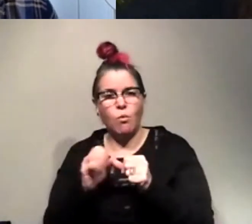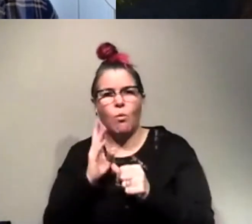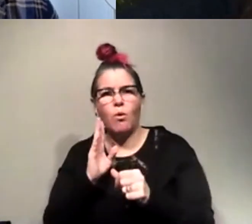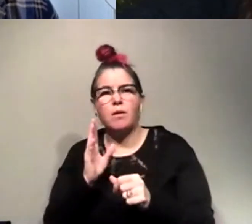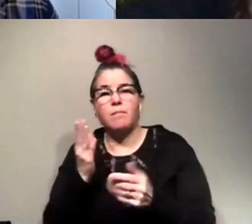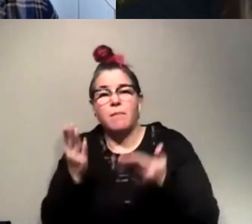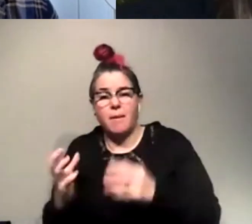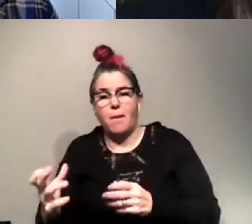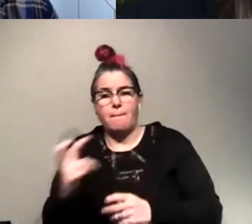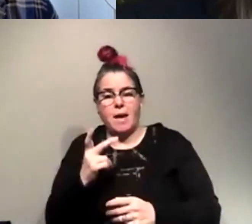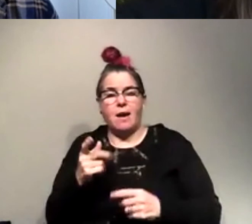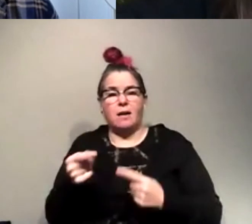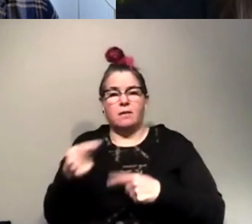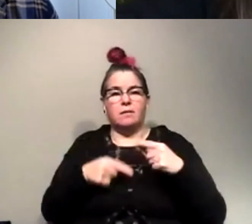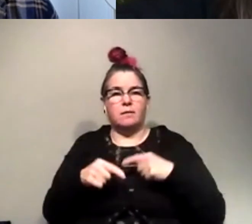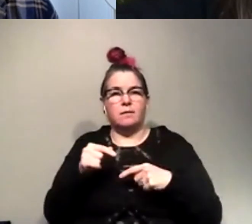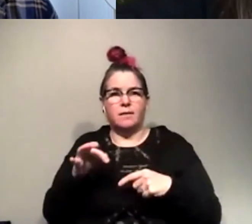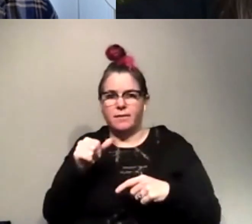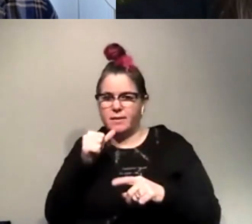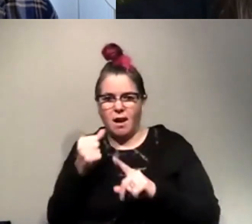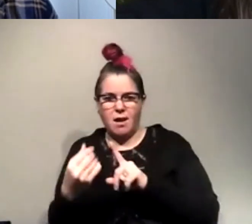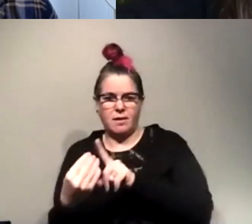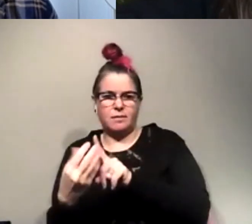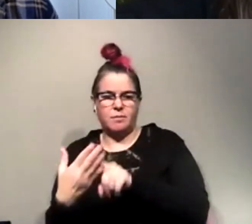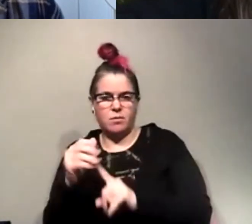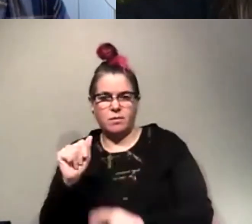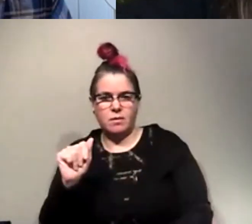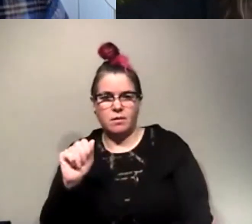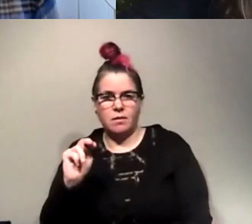used to be if it's no longer exposed to the antibiotics?